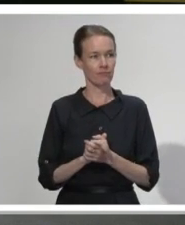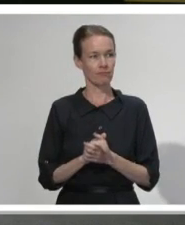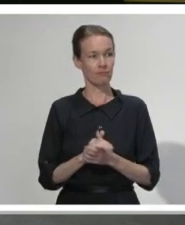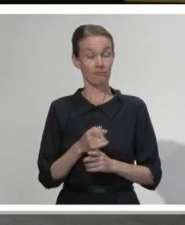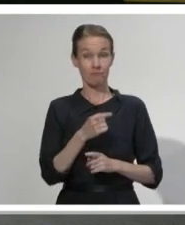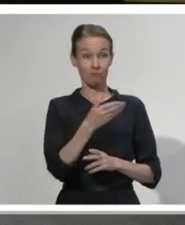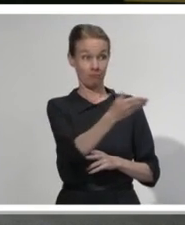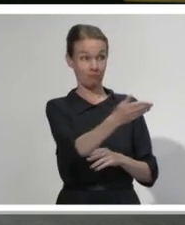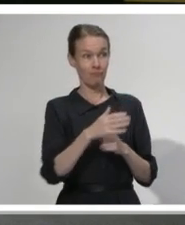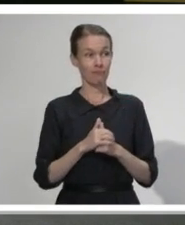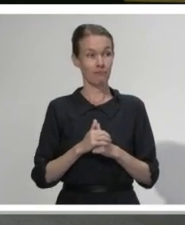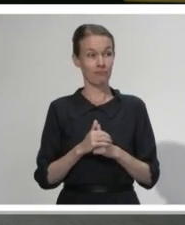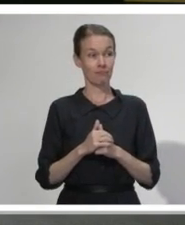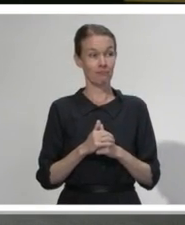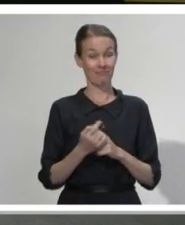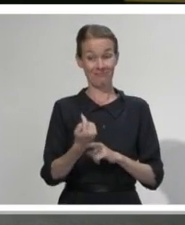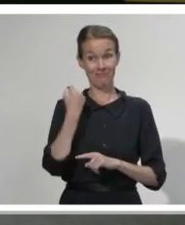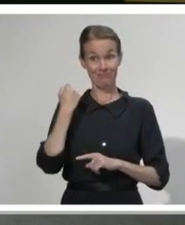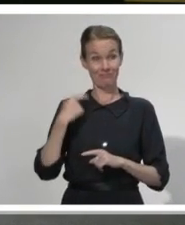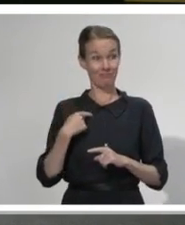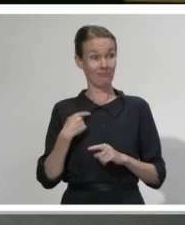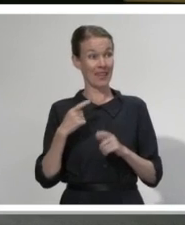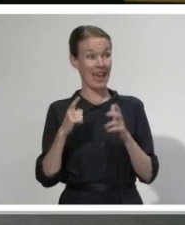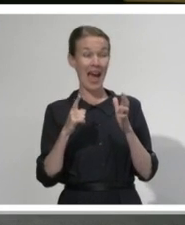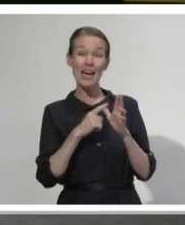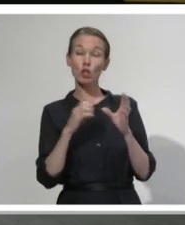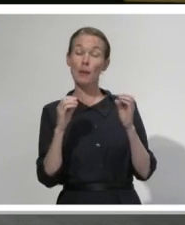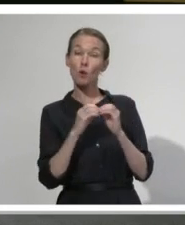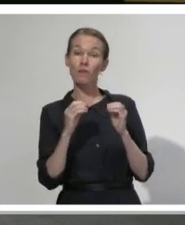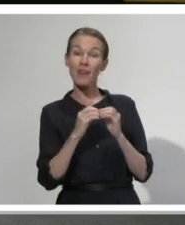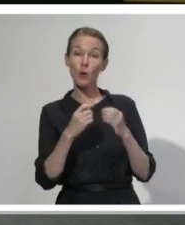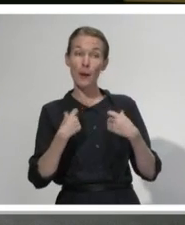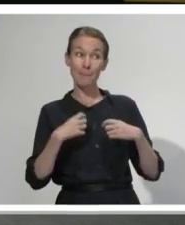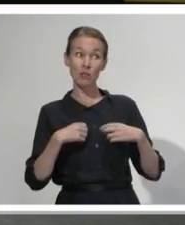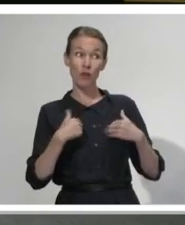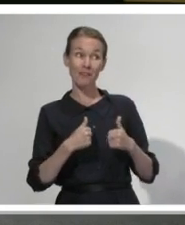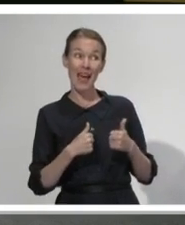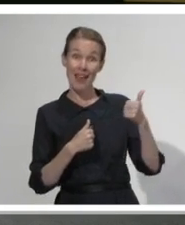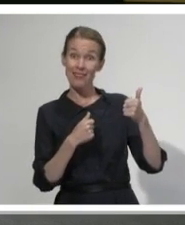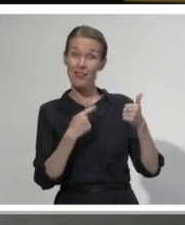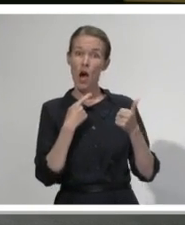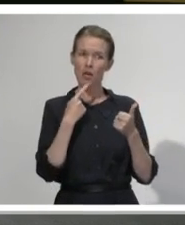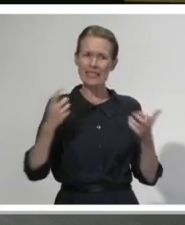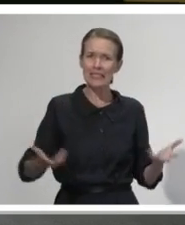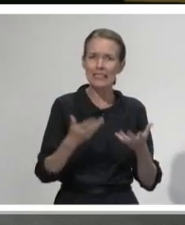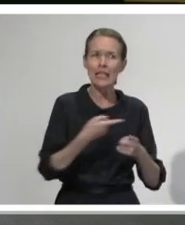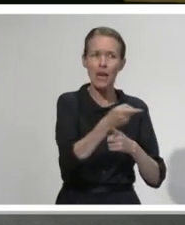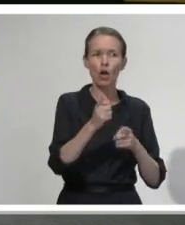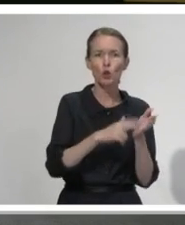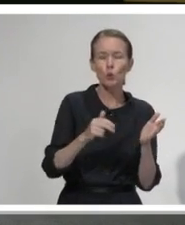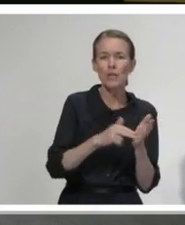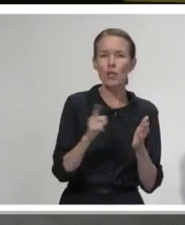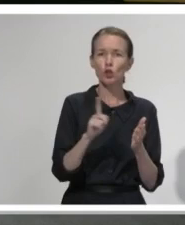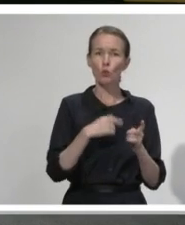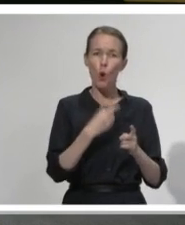shots, saying vaccines were widely available. However, a PHO that represents hundreds of doctors in Auckland has told its members that on advice of the Health Ministry, vaccine